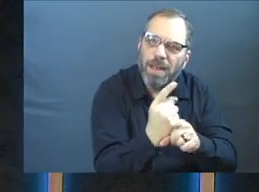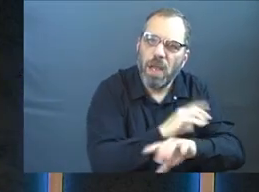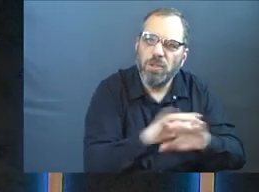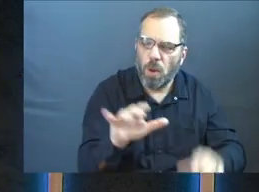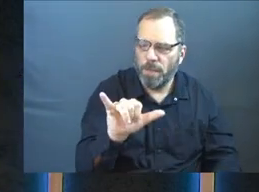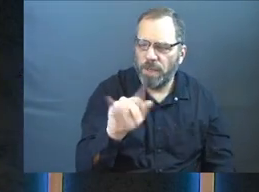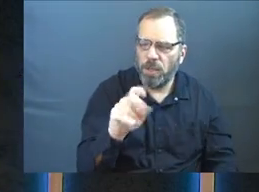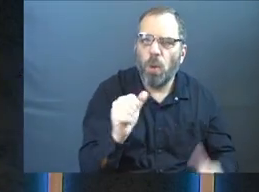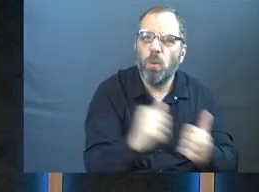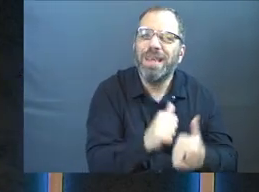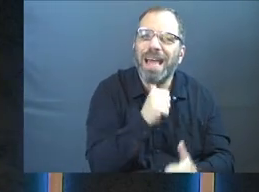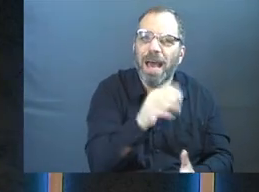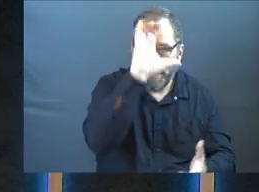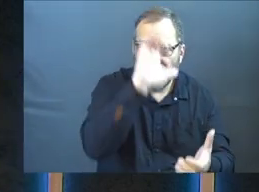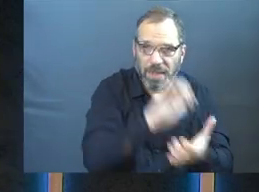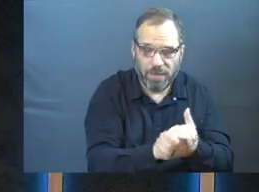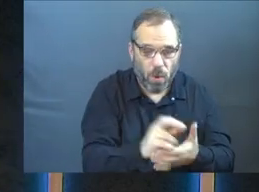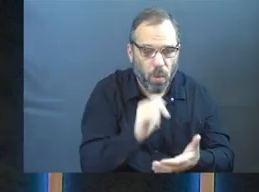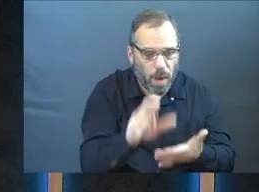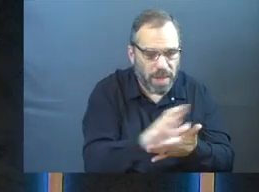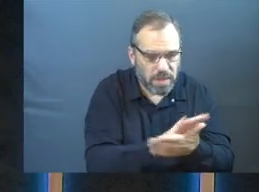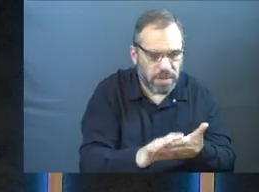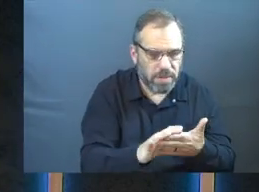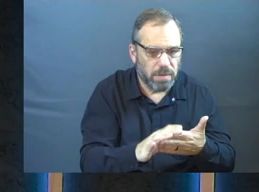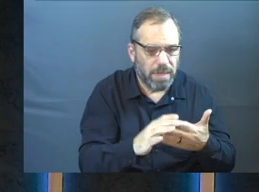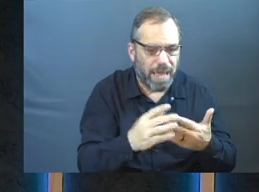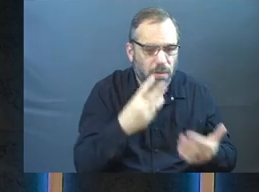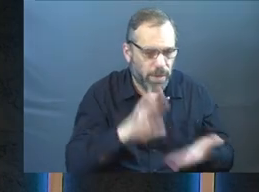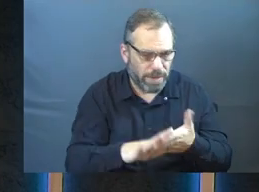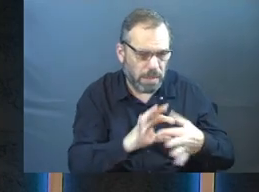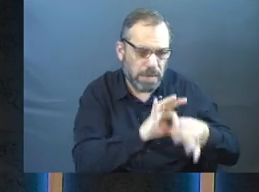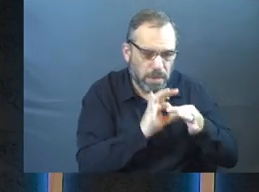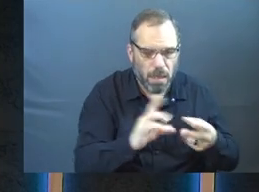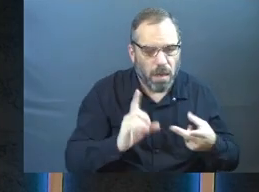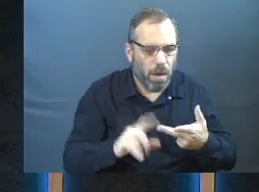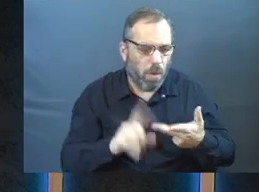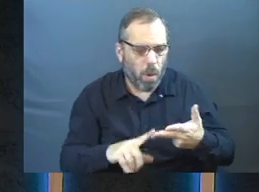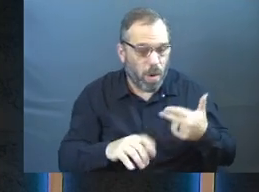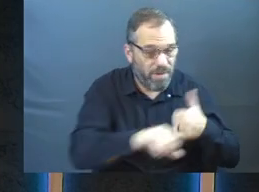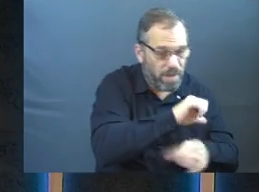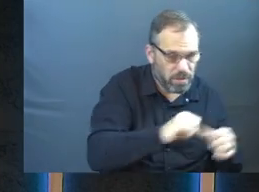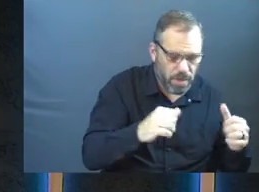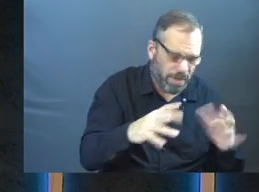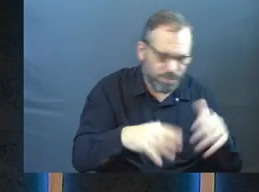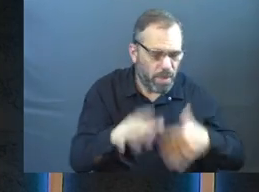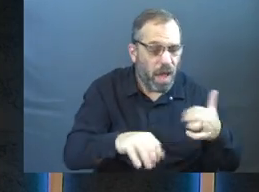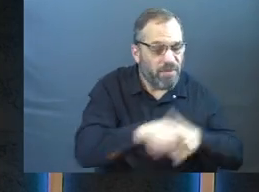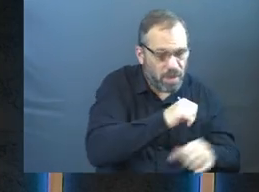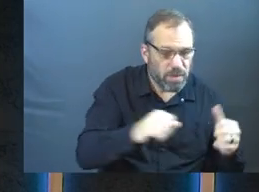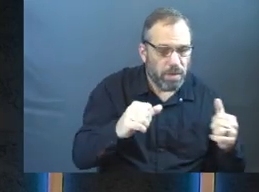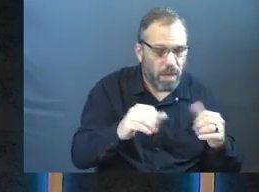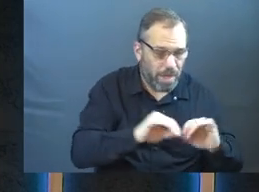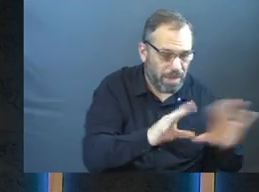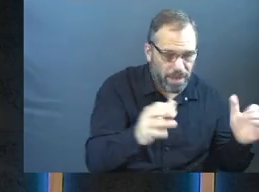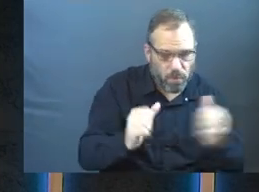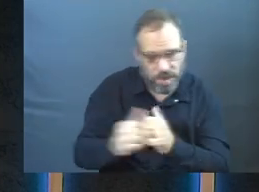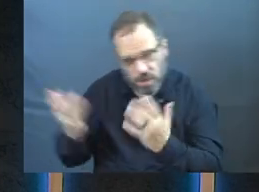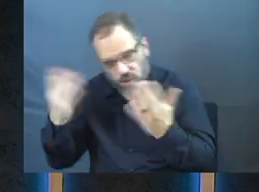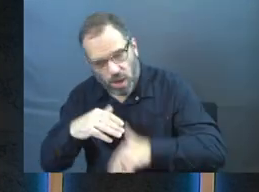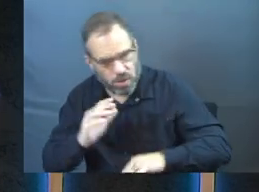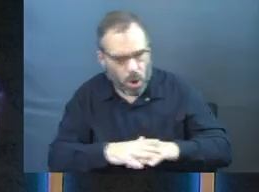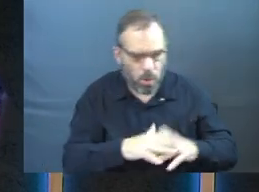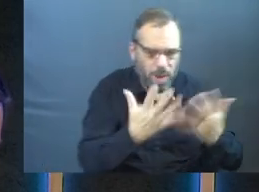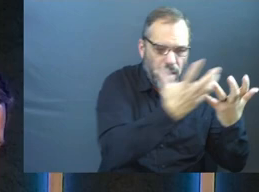be yoked together with unbelievers. For what do righteousness and wickedness have in common? Or what does fellowship, or what fellowship can light have with darkness?